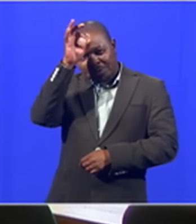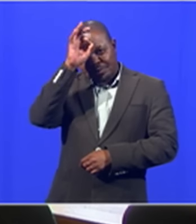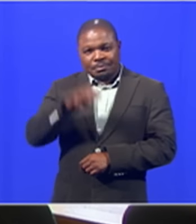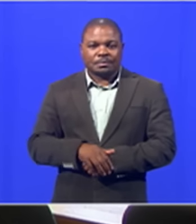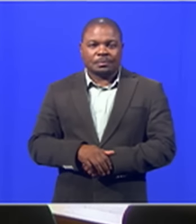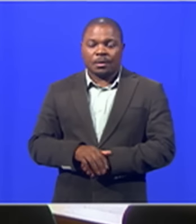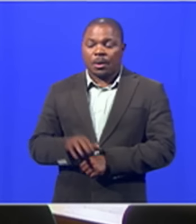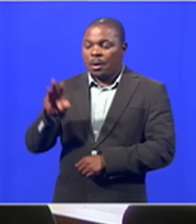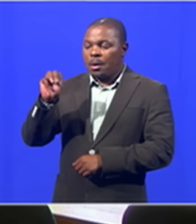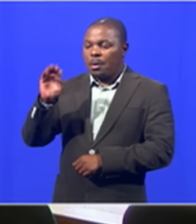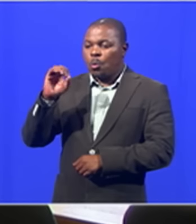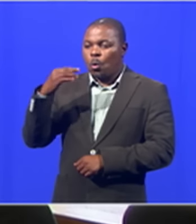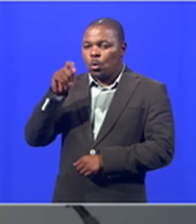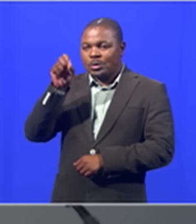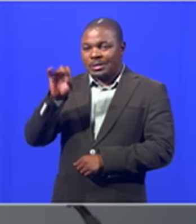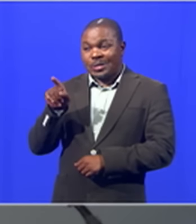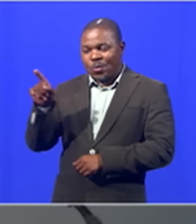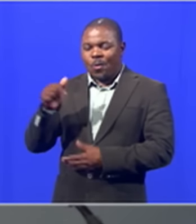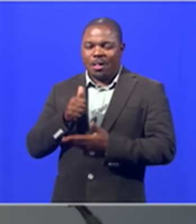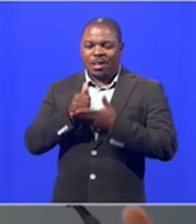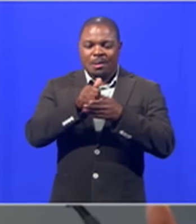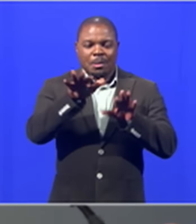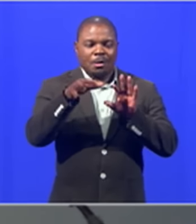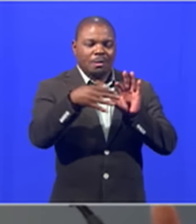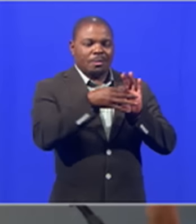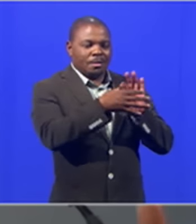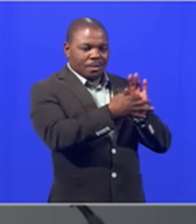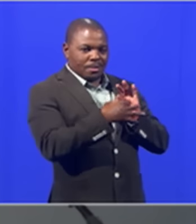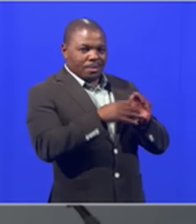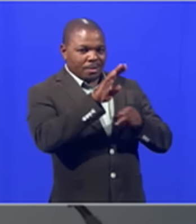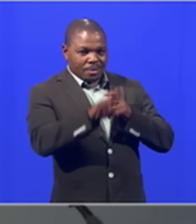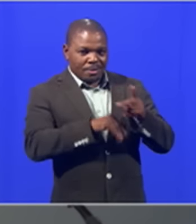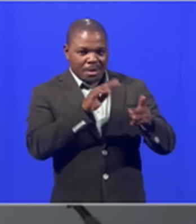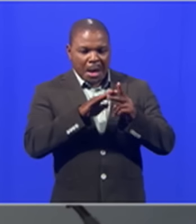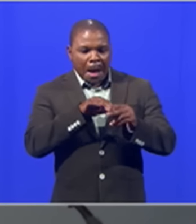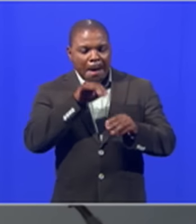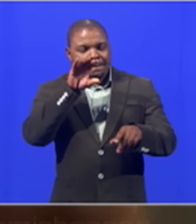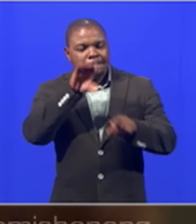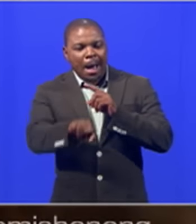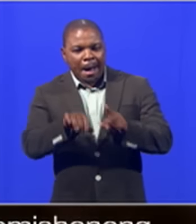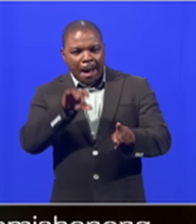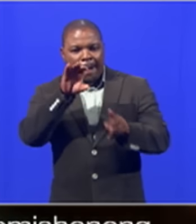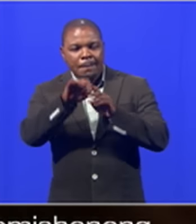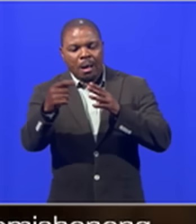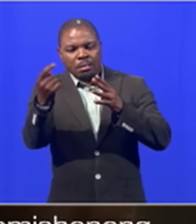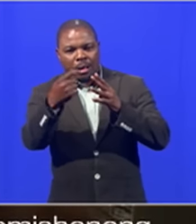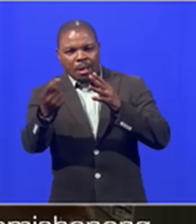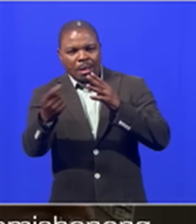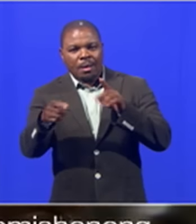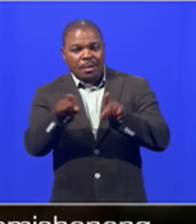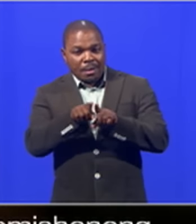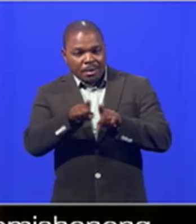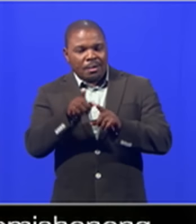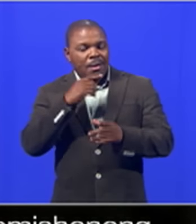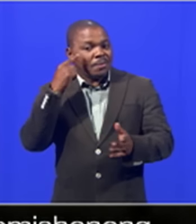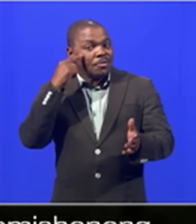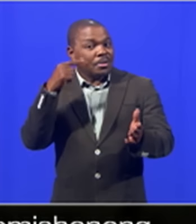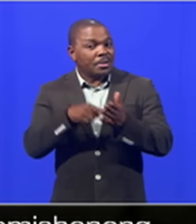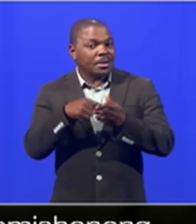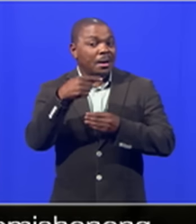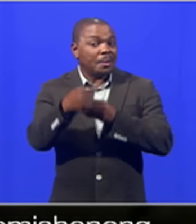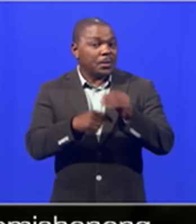la ga Mogotsi la go nna motho yo golaganyang batho le lebisitse kwa go upololeng ga dintlha di le mmalwa tse di akaretsang go utlwa bopaki jwa